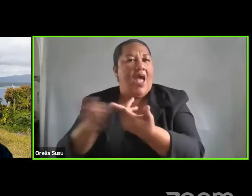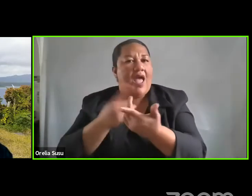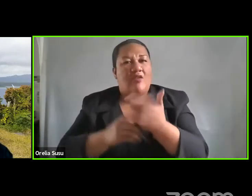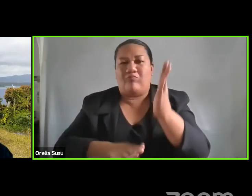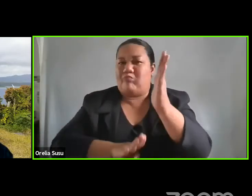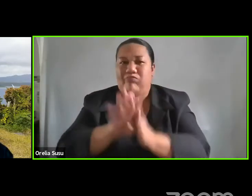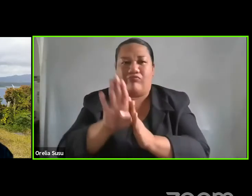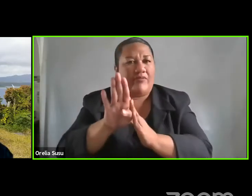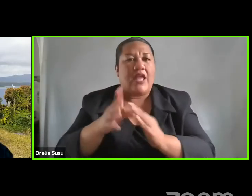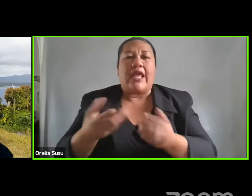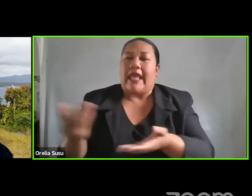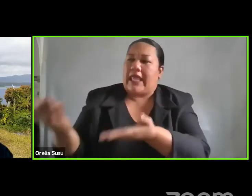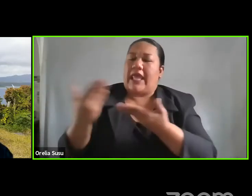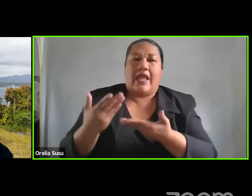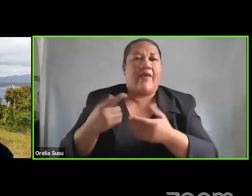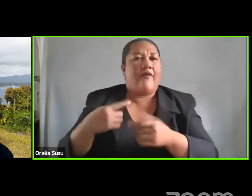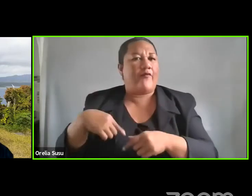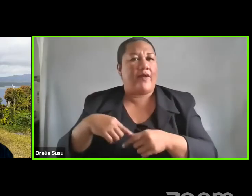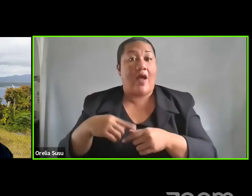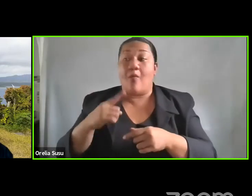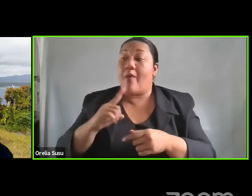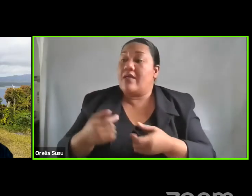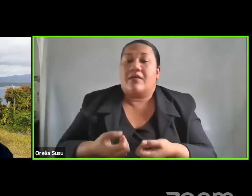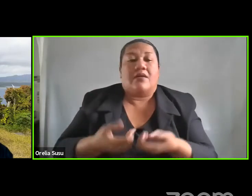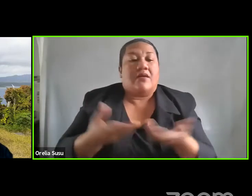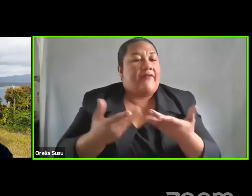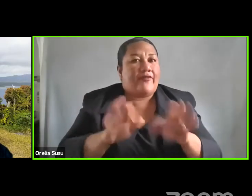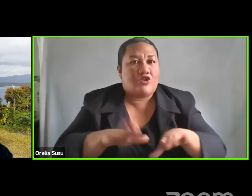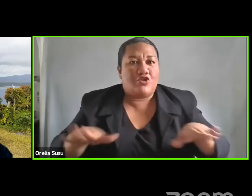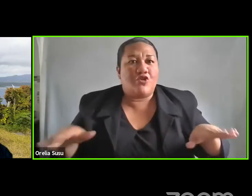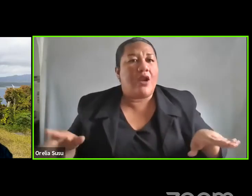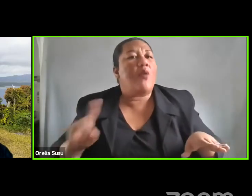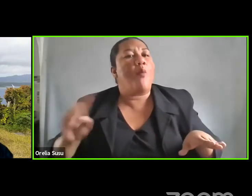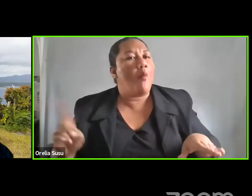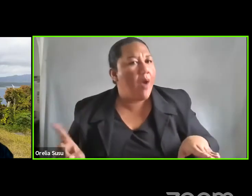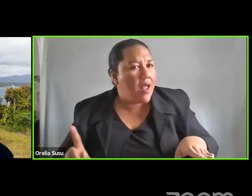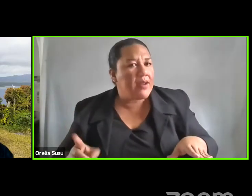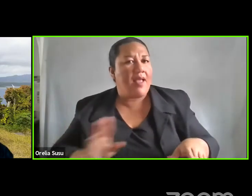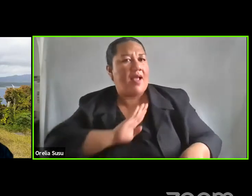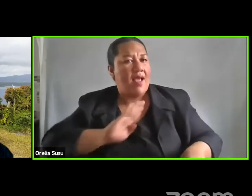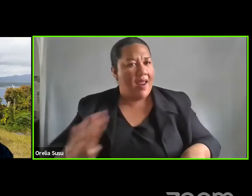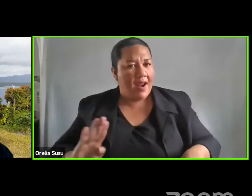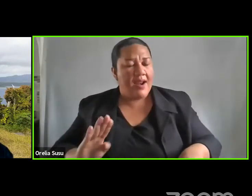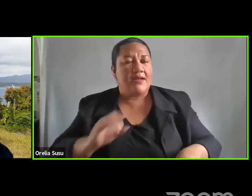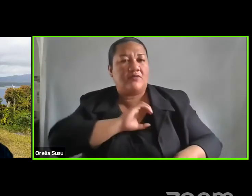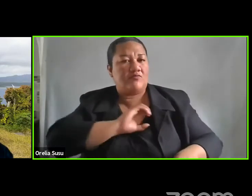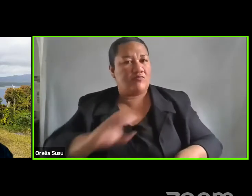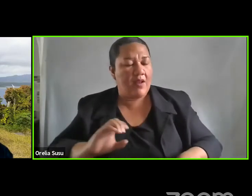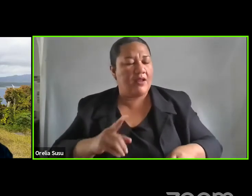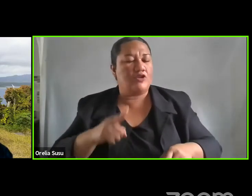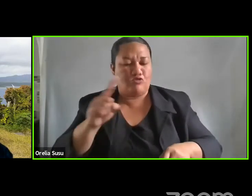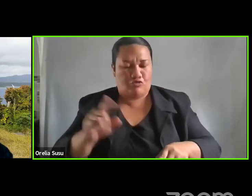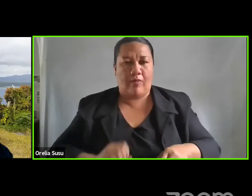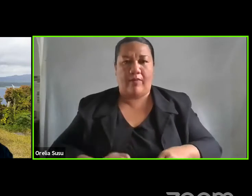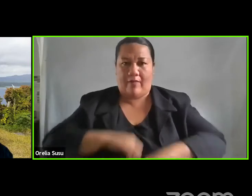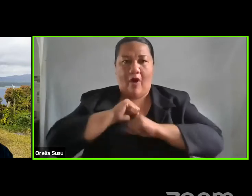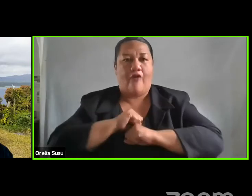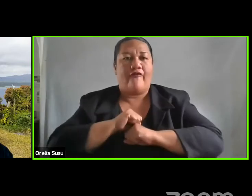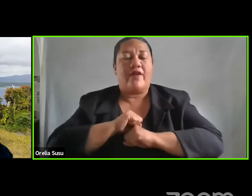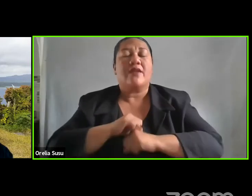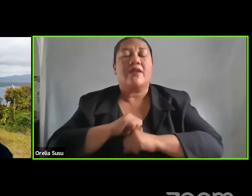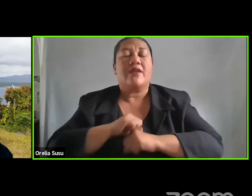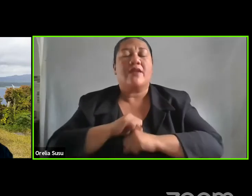courage to feel more comfortable and speak confidently sex workers are moving back into their village to